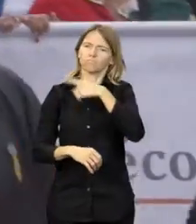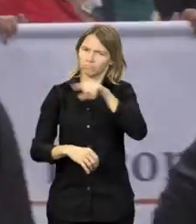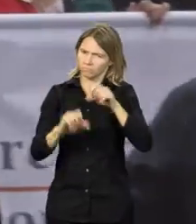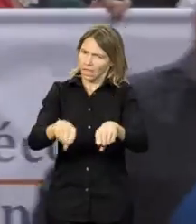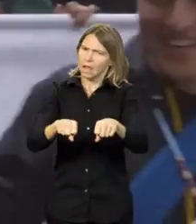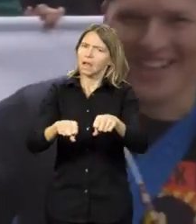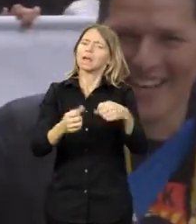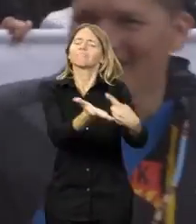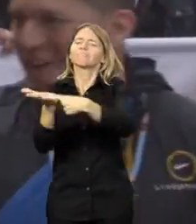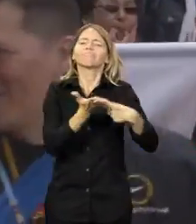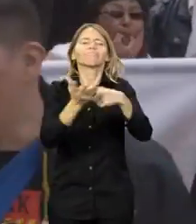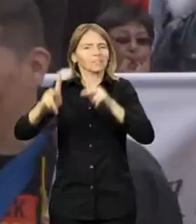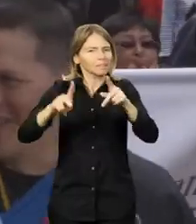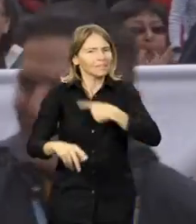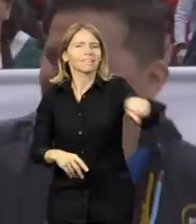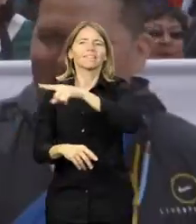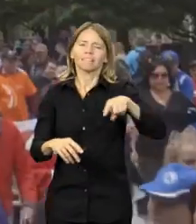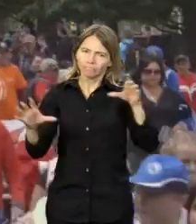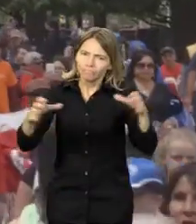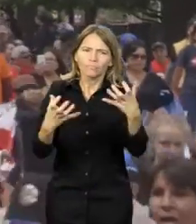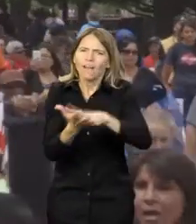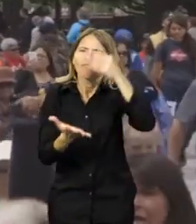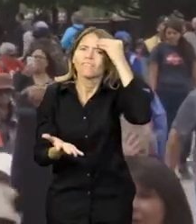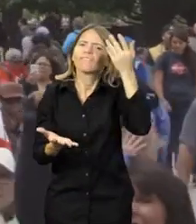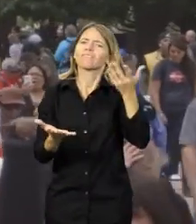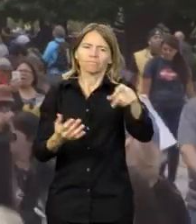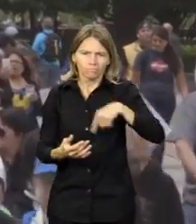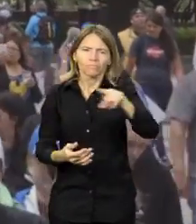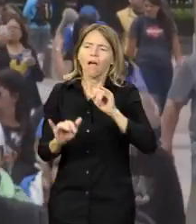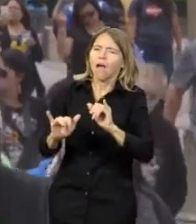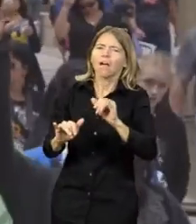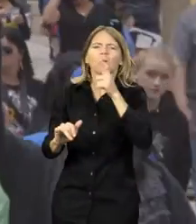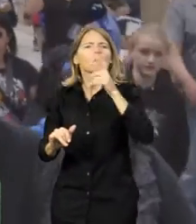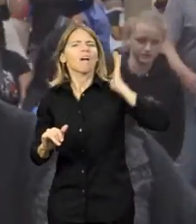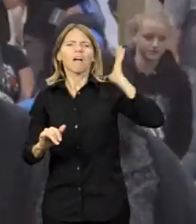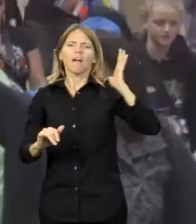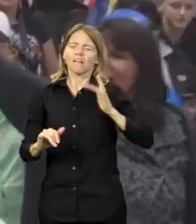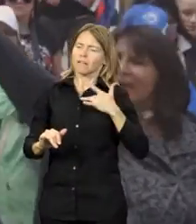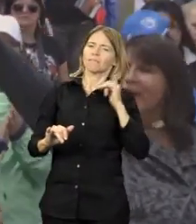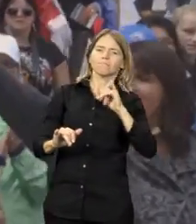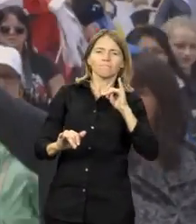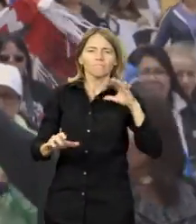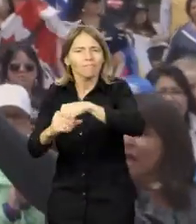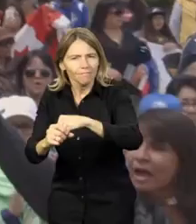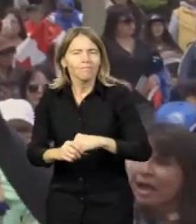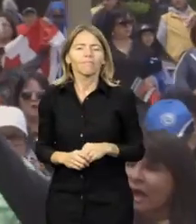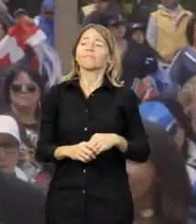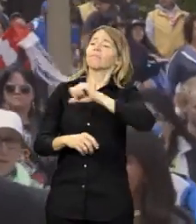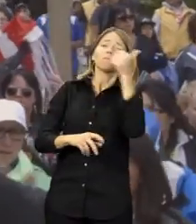and those who feel guilt, and for those who walk beside us and those who are just now ready to walk beside us.